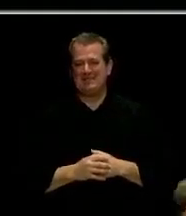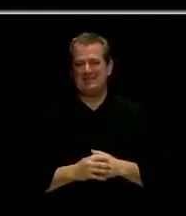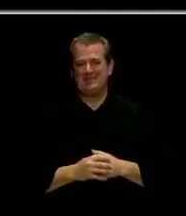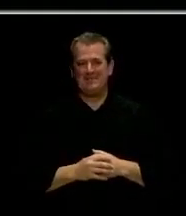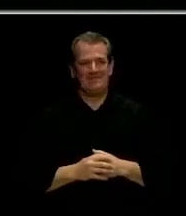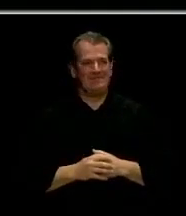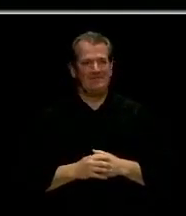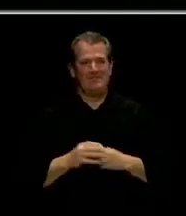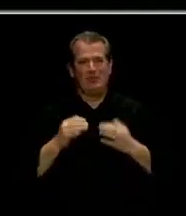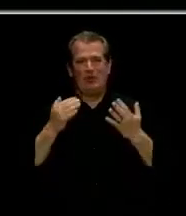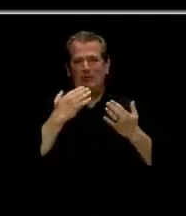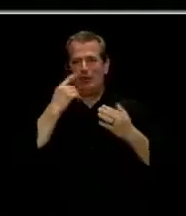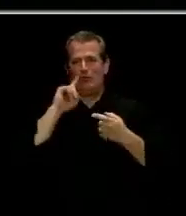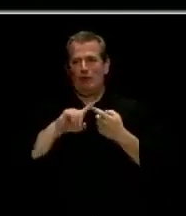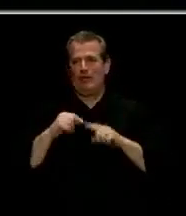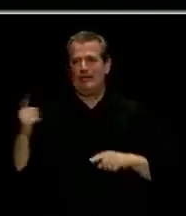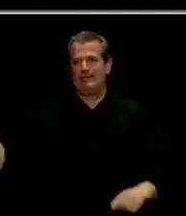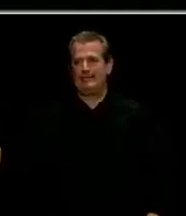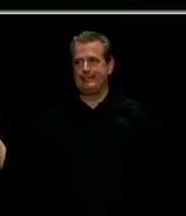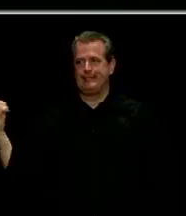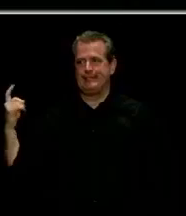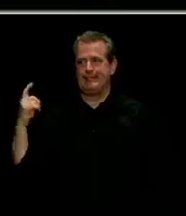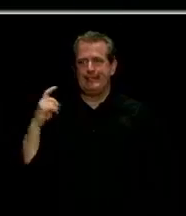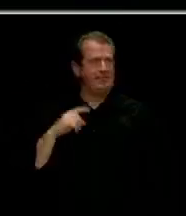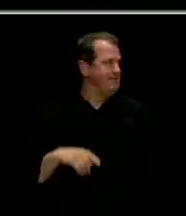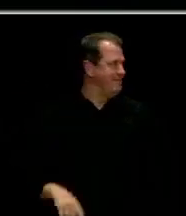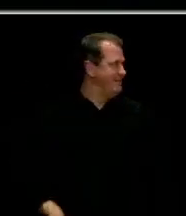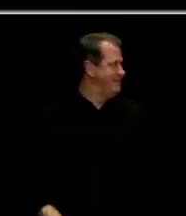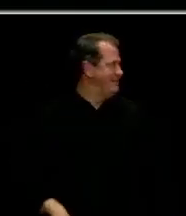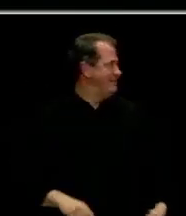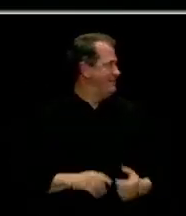I wait for my good friend here to come back up on stage.